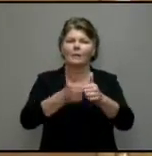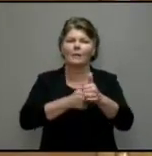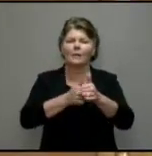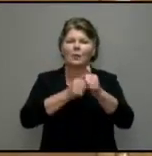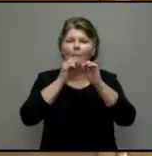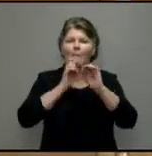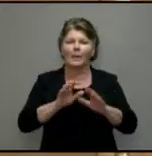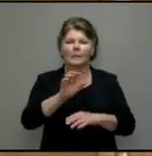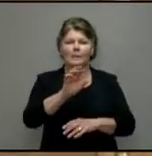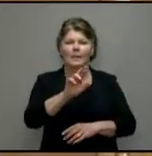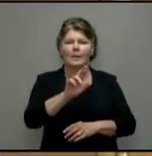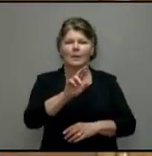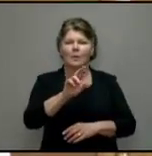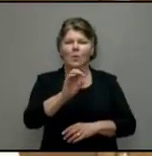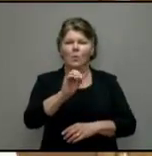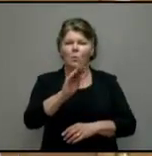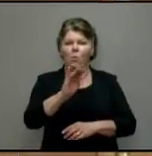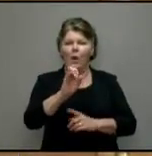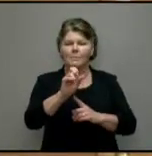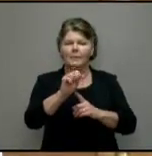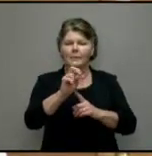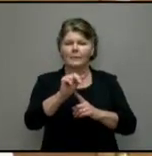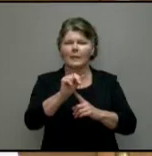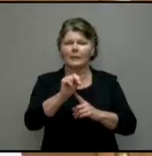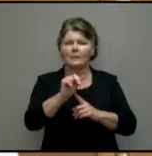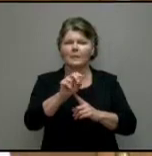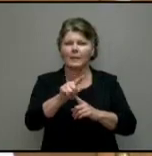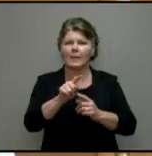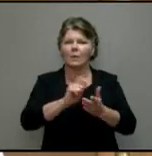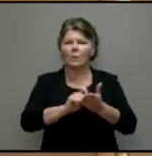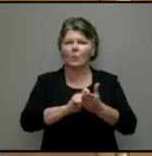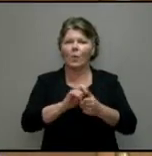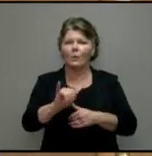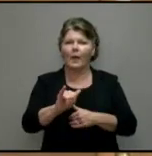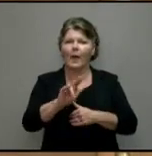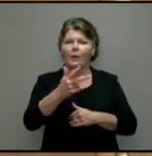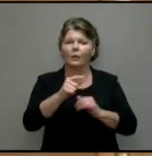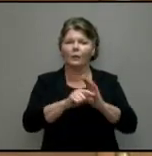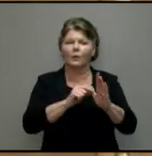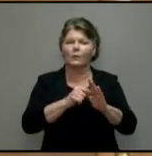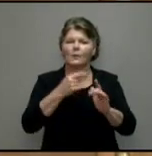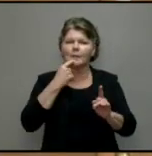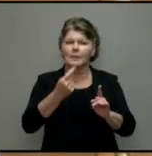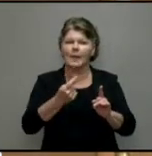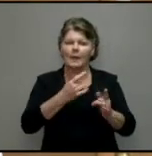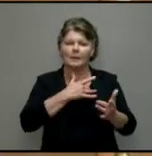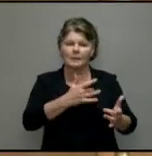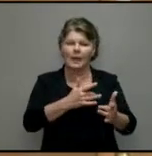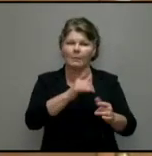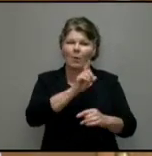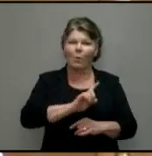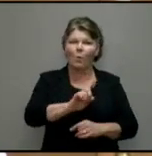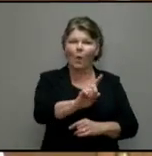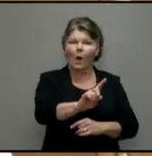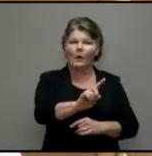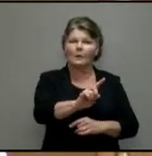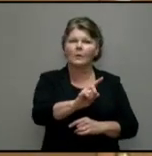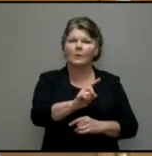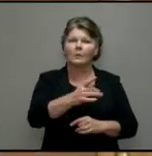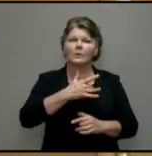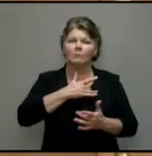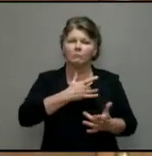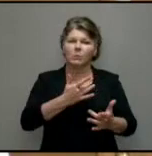about 23 years old. In the third verse, it reads, prone to wander, Lord, I feel, prone to leave the God I